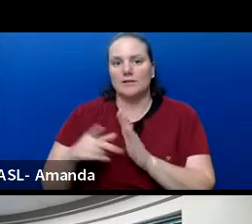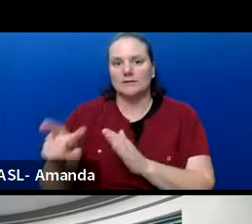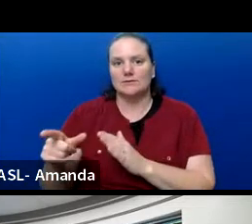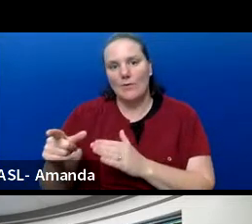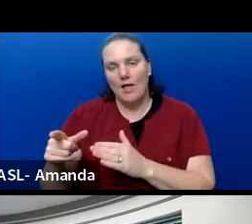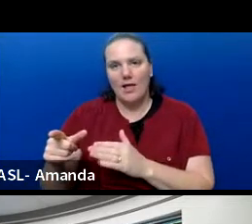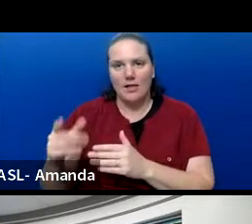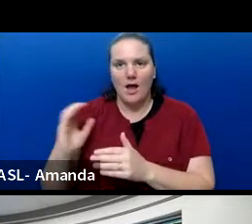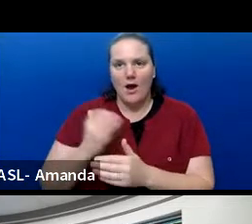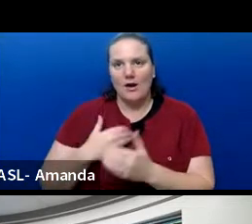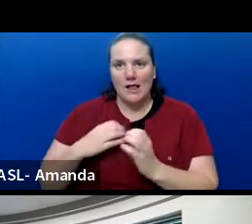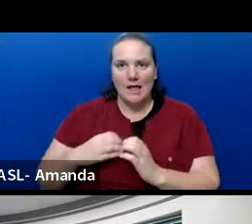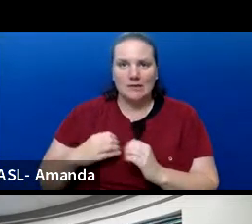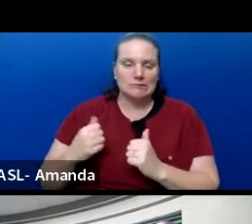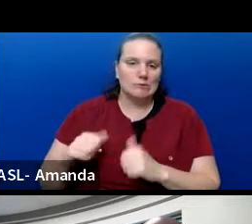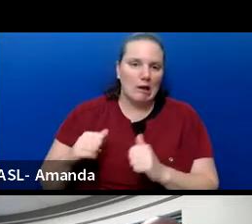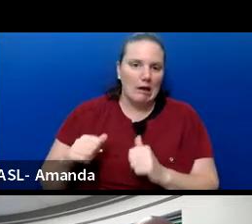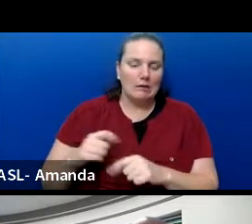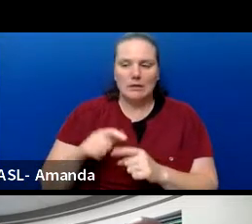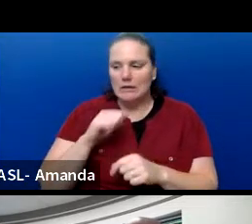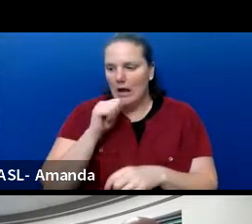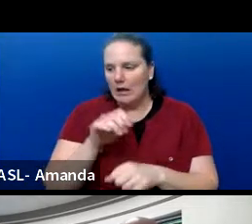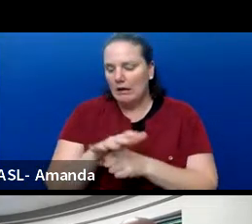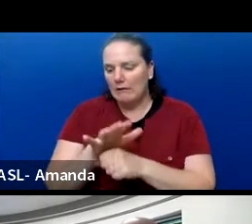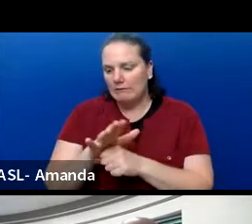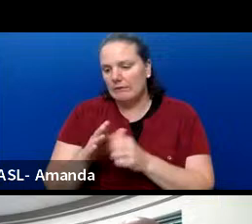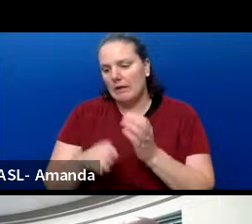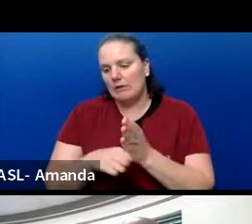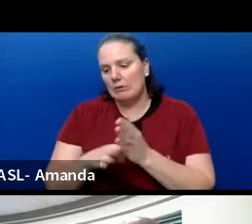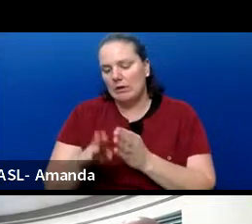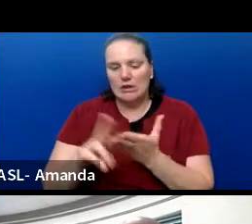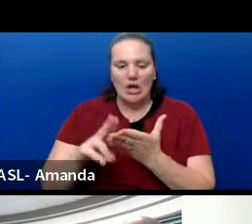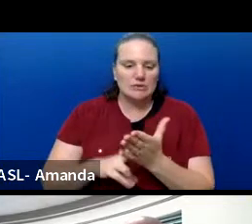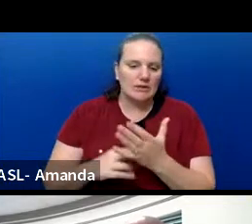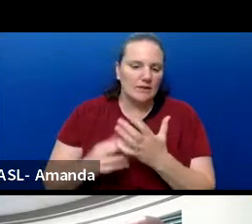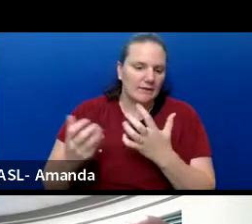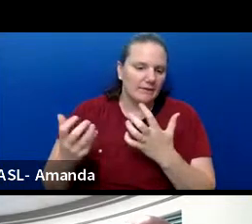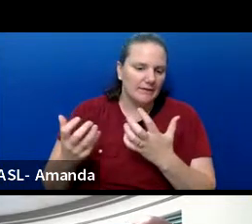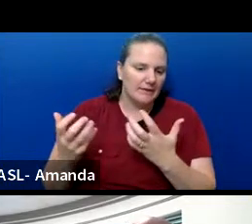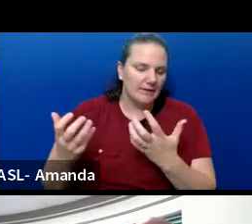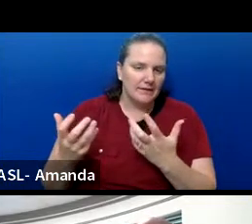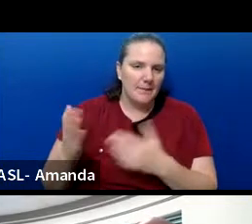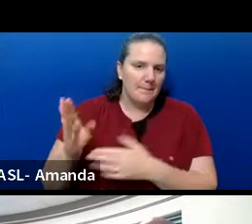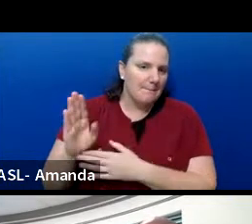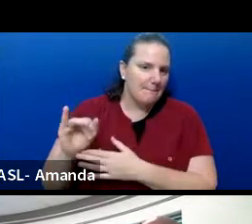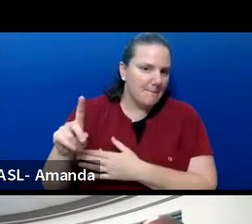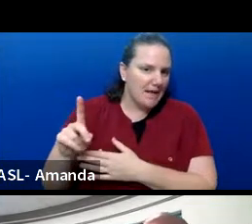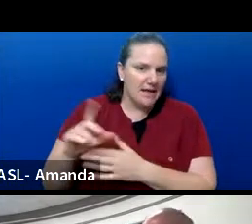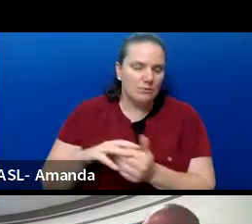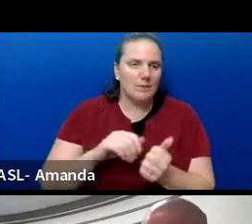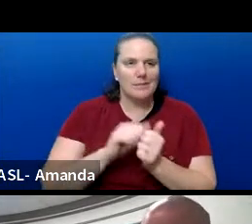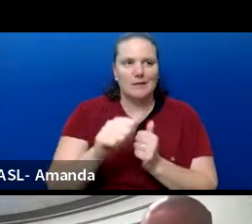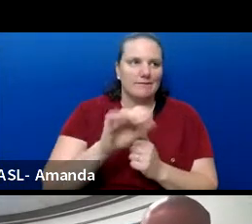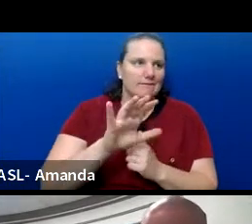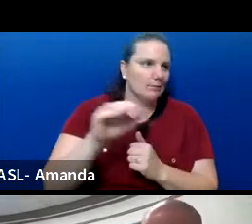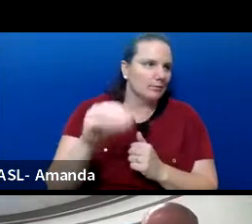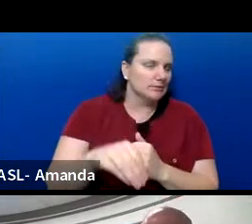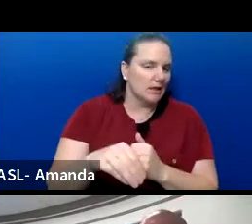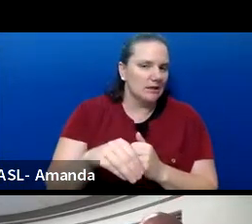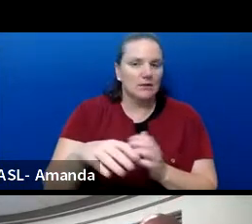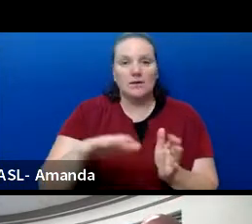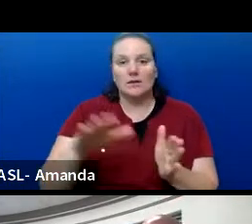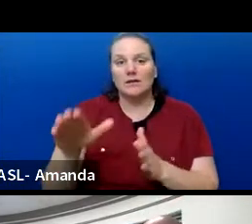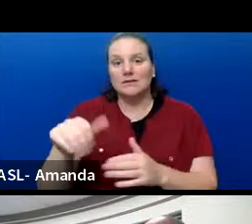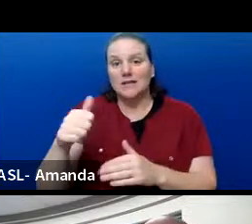tried, but we didn't have enough minority contractors that bid. And so now actually we're passing 5%, 10%. So I think in